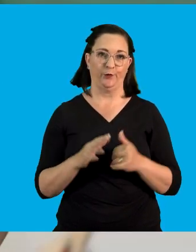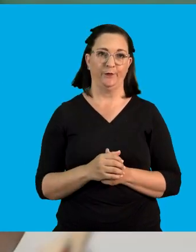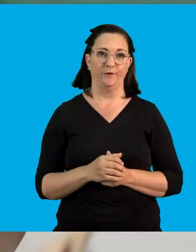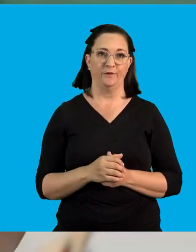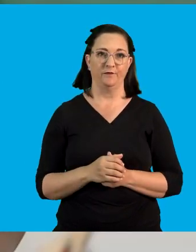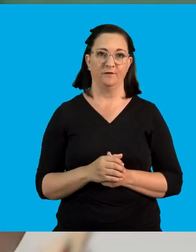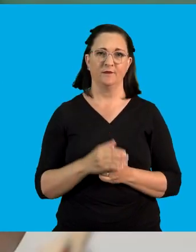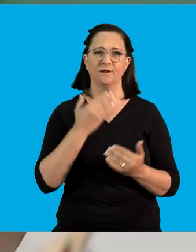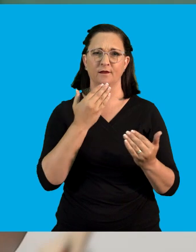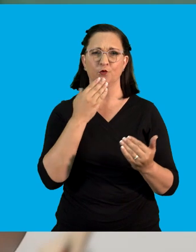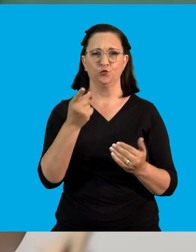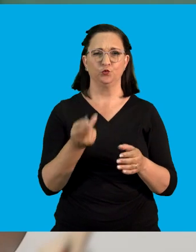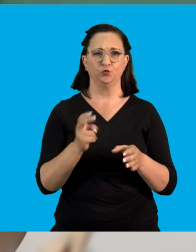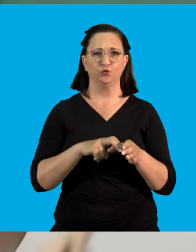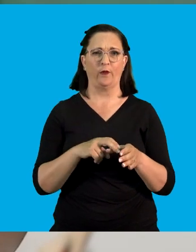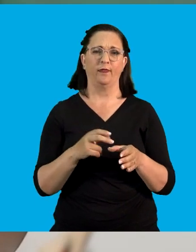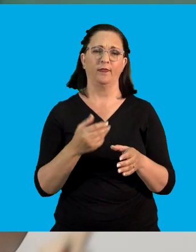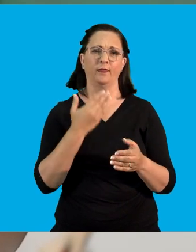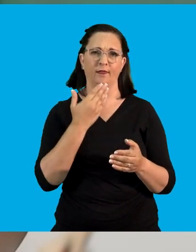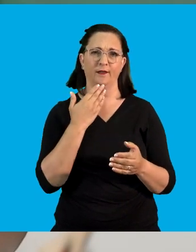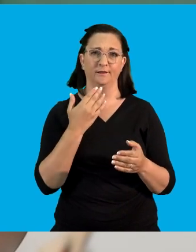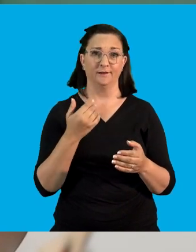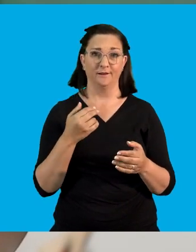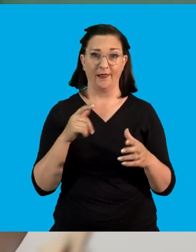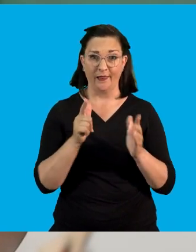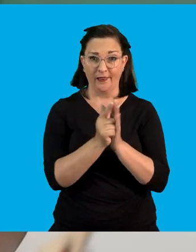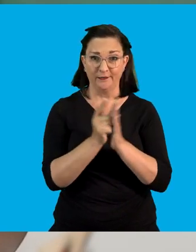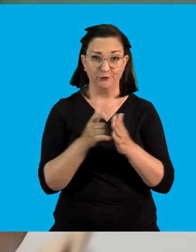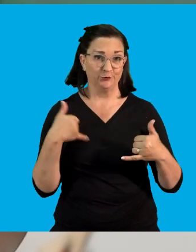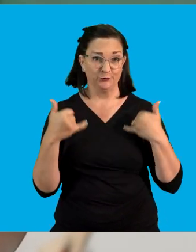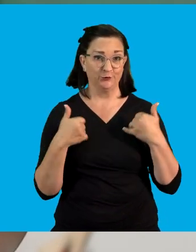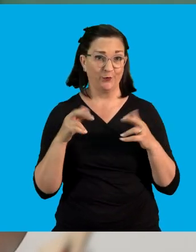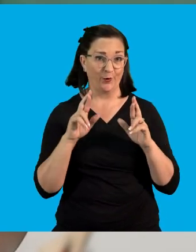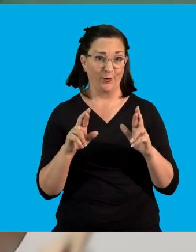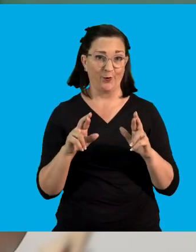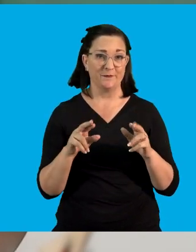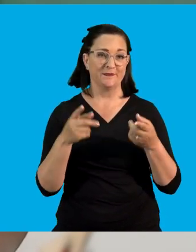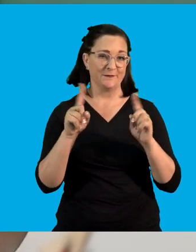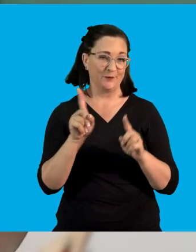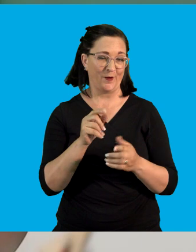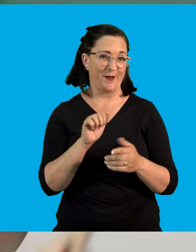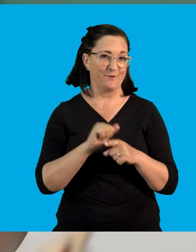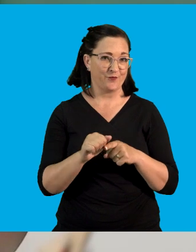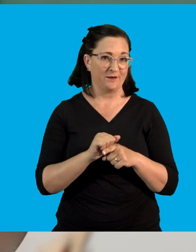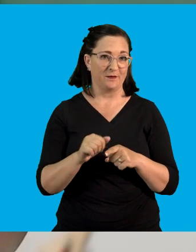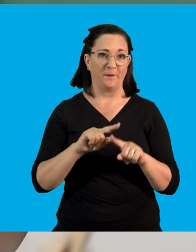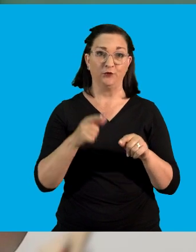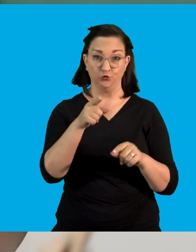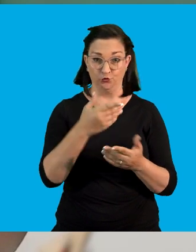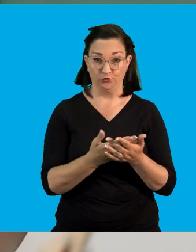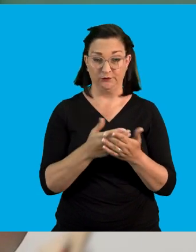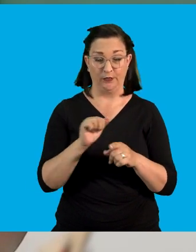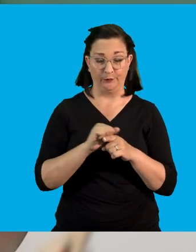there for today. Thank you very much. Thanks for joining me. I hope you enjoyed our lesson today, especially the practical